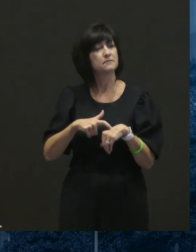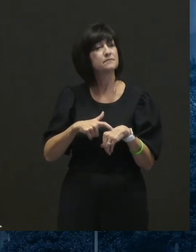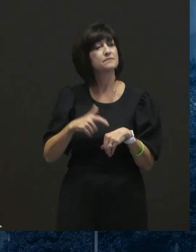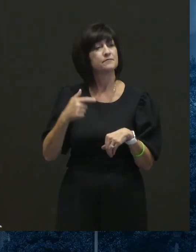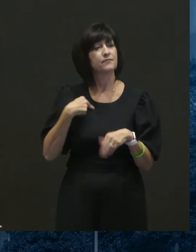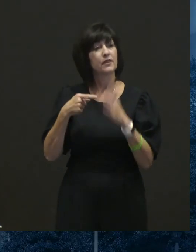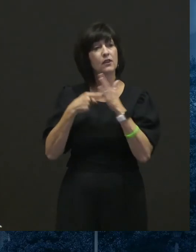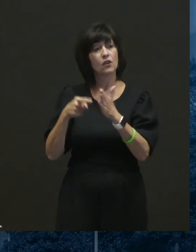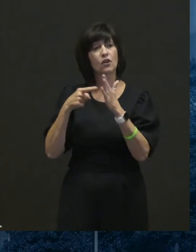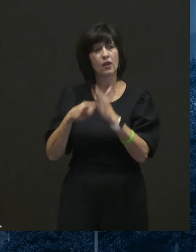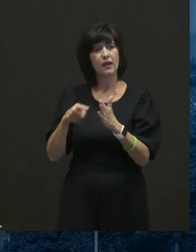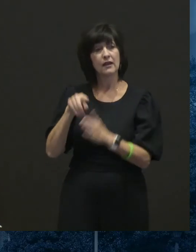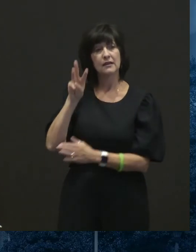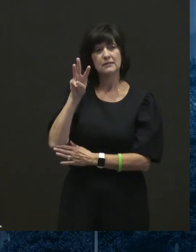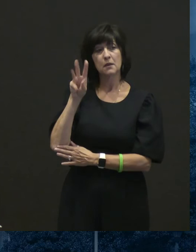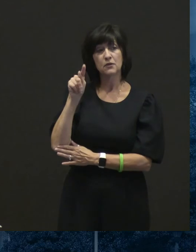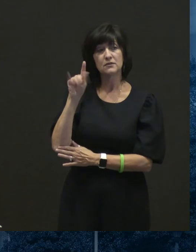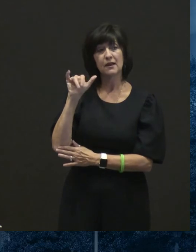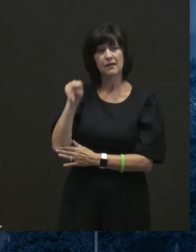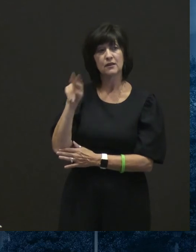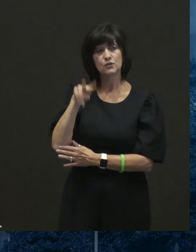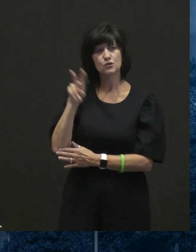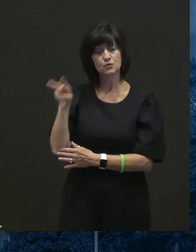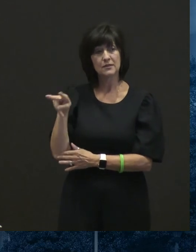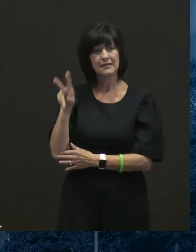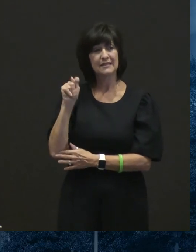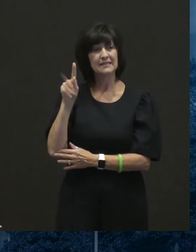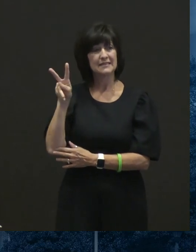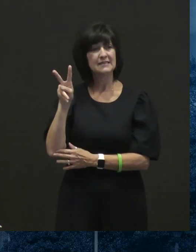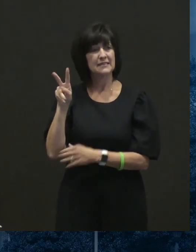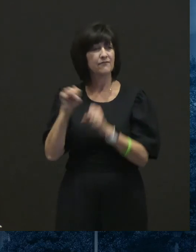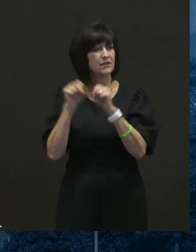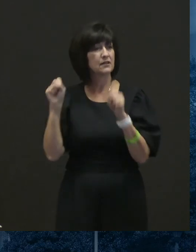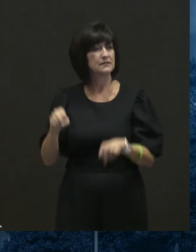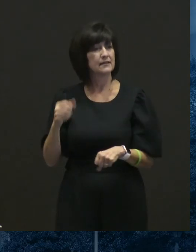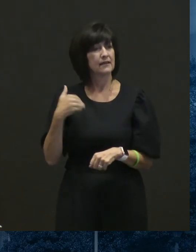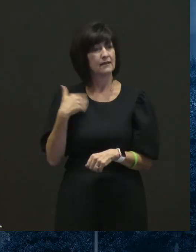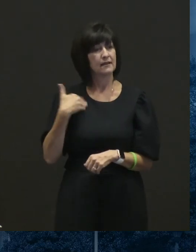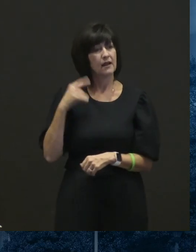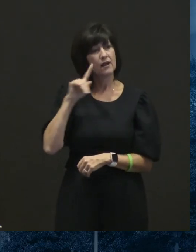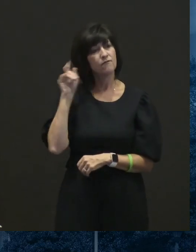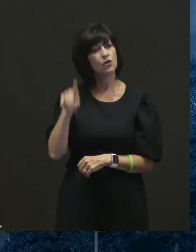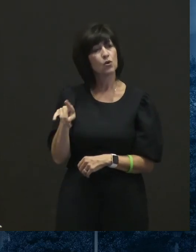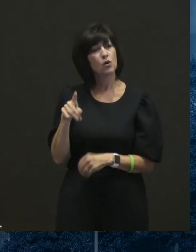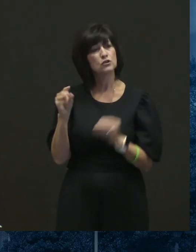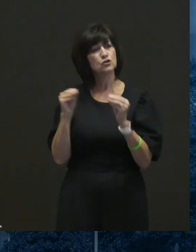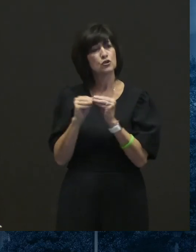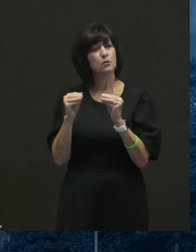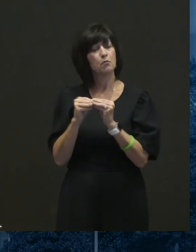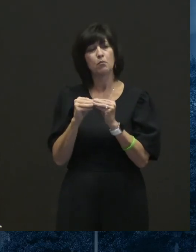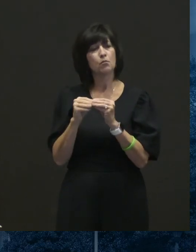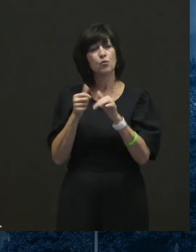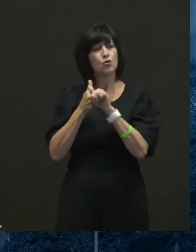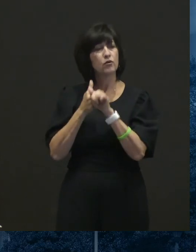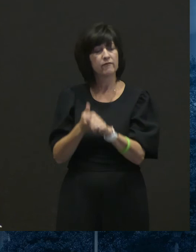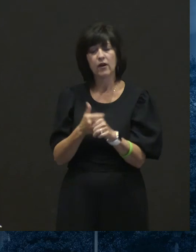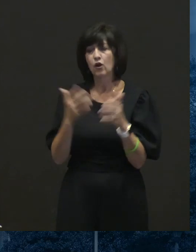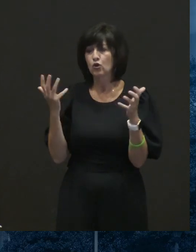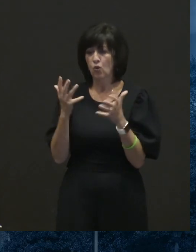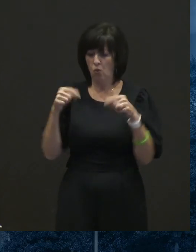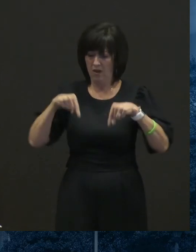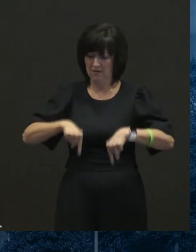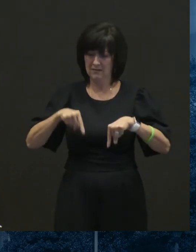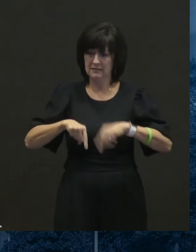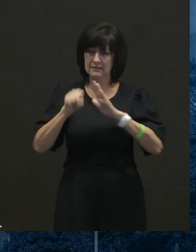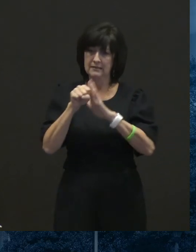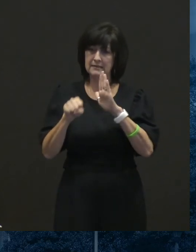representing WITN 22, City of Wilmington's government TV station. The one question I have for you is more along the lines with what is the state doing